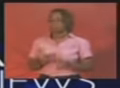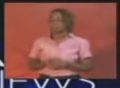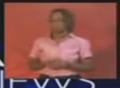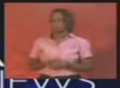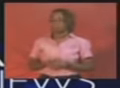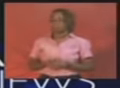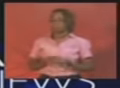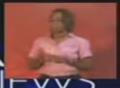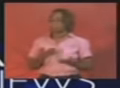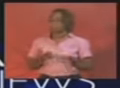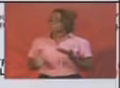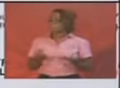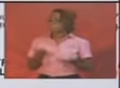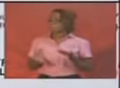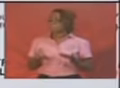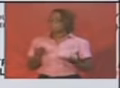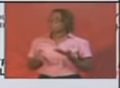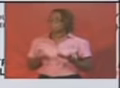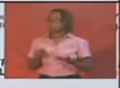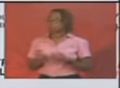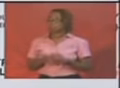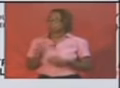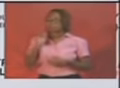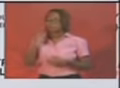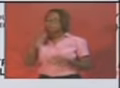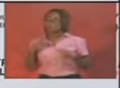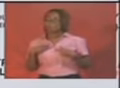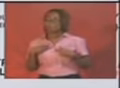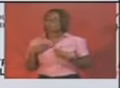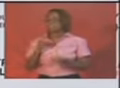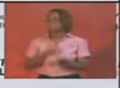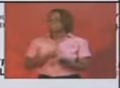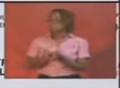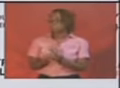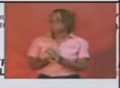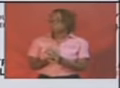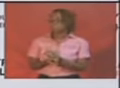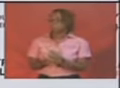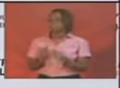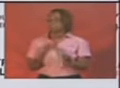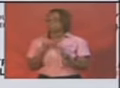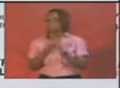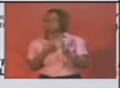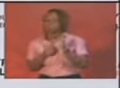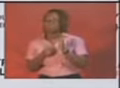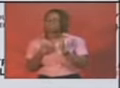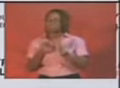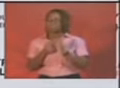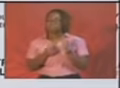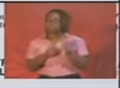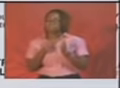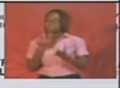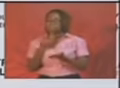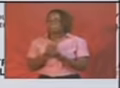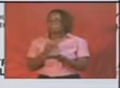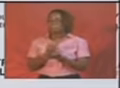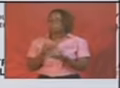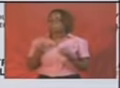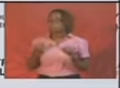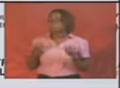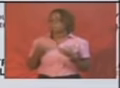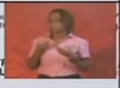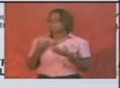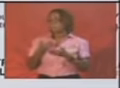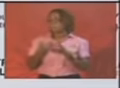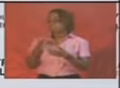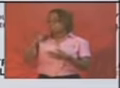you. Well, again, the Ministry of Health will continuously make recommendations as it relates to the public health measures